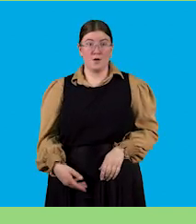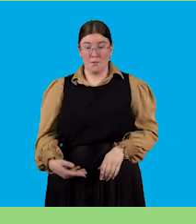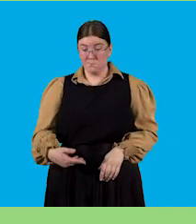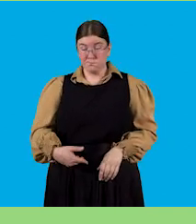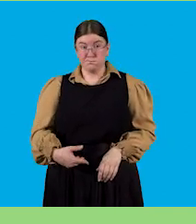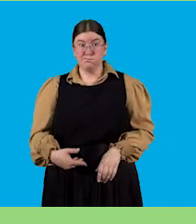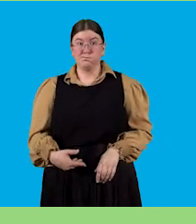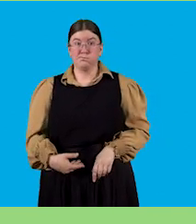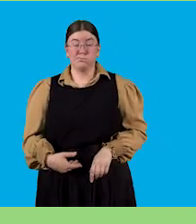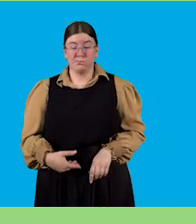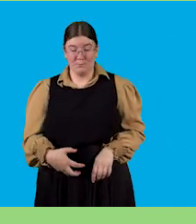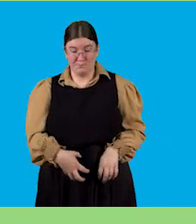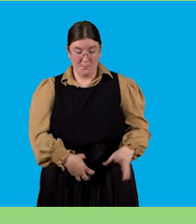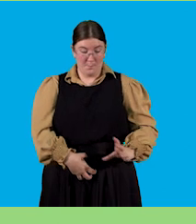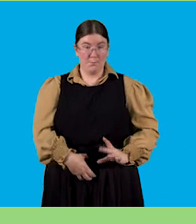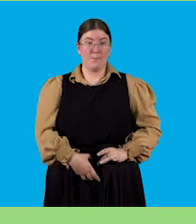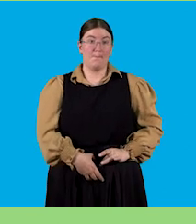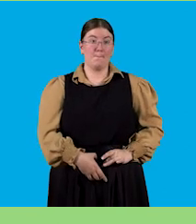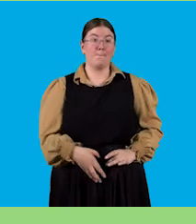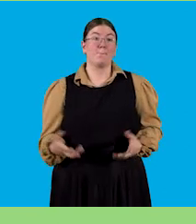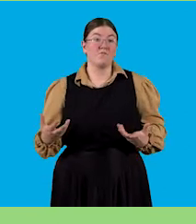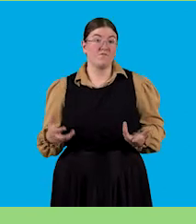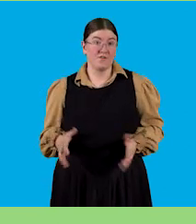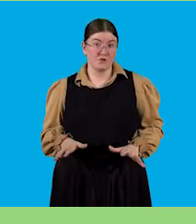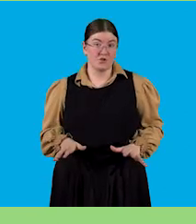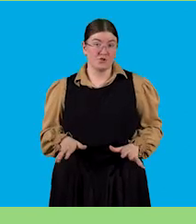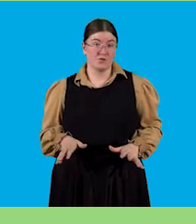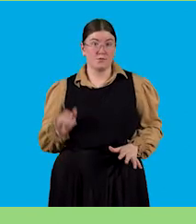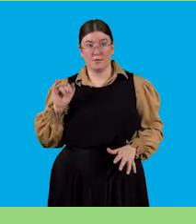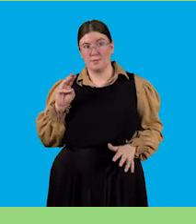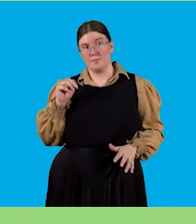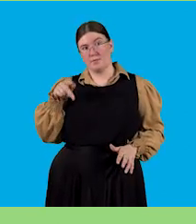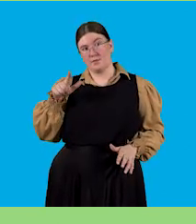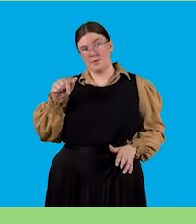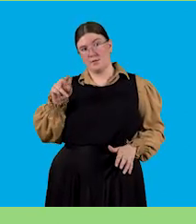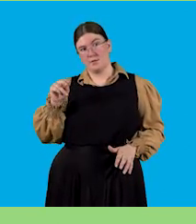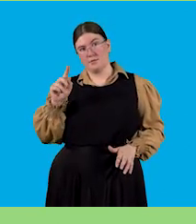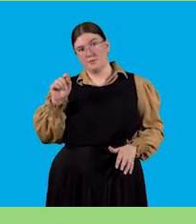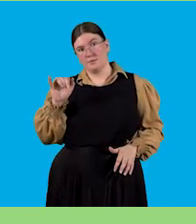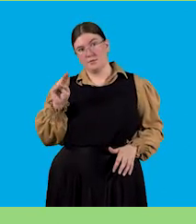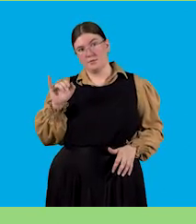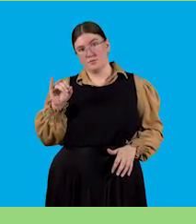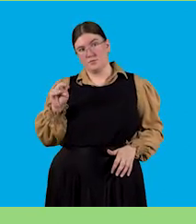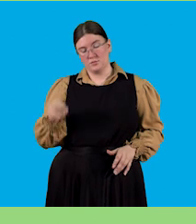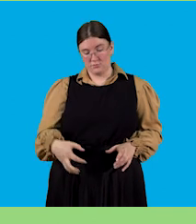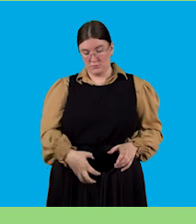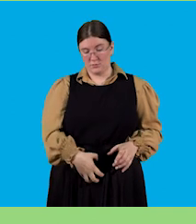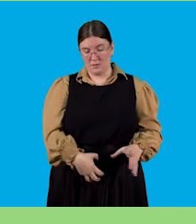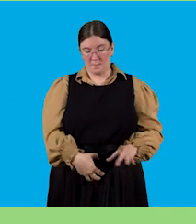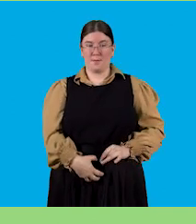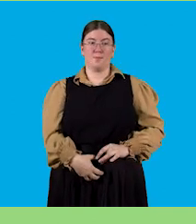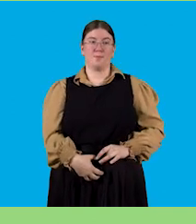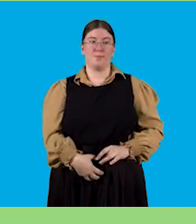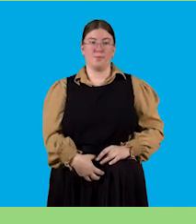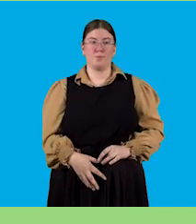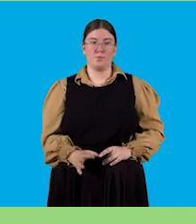So here, once it has implanted itself, the zygote, during the process of implantation,